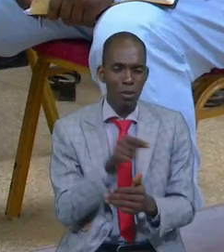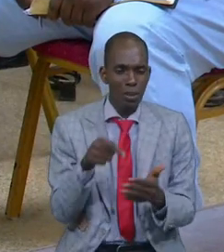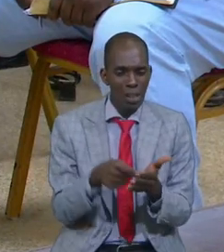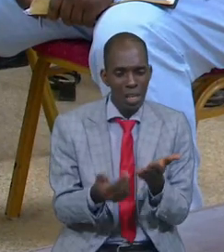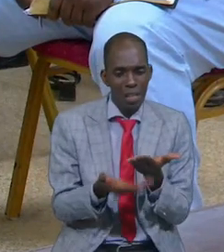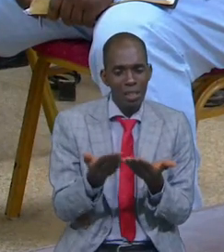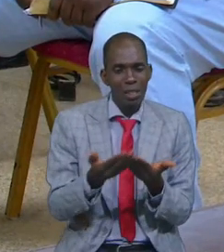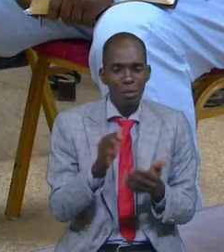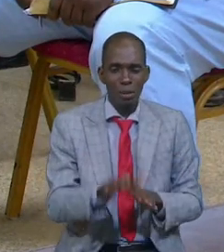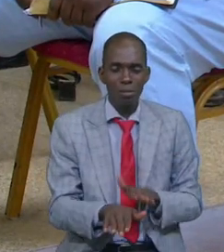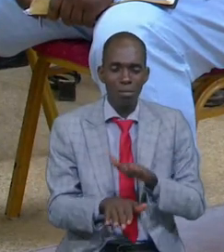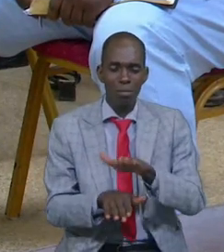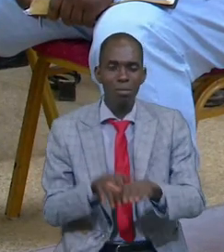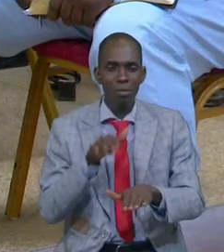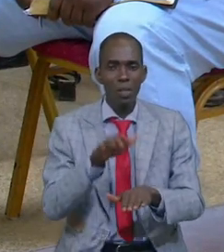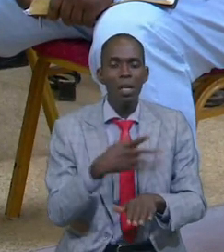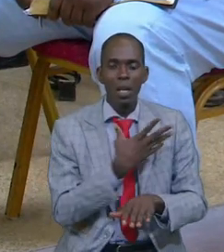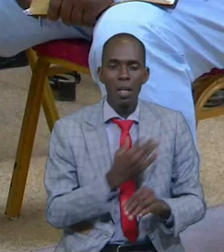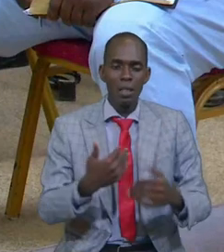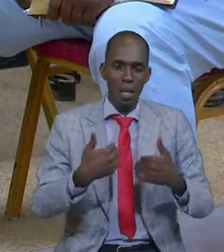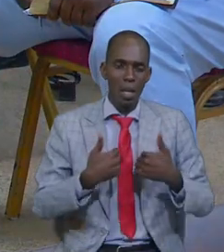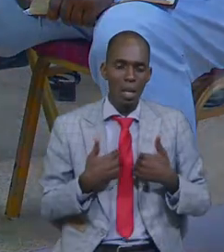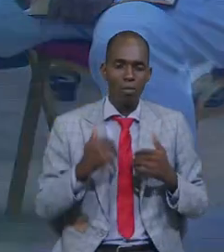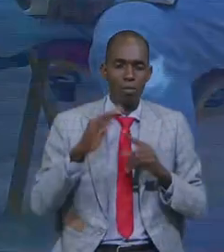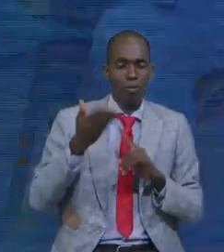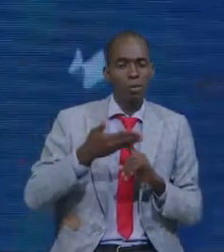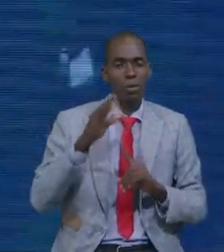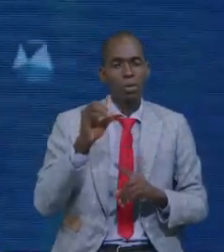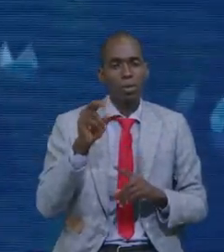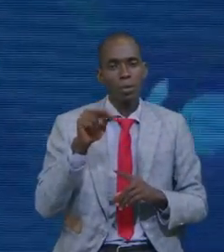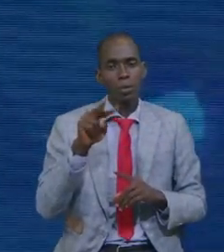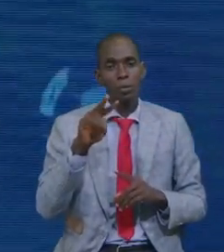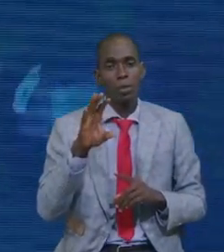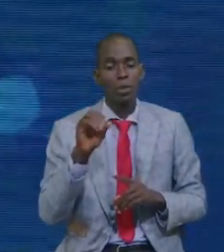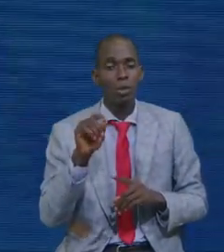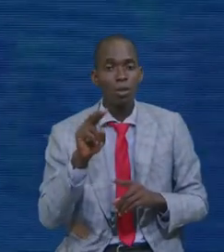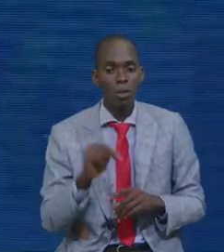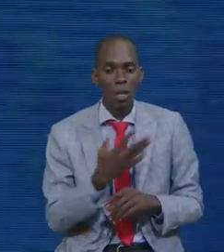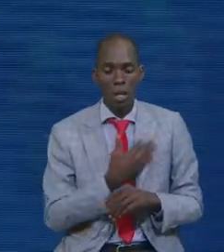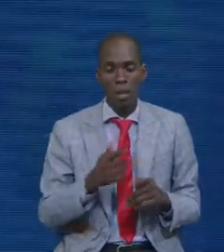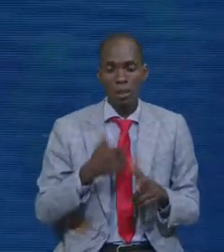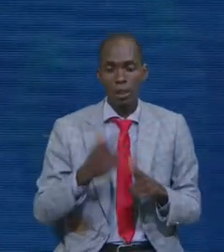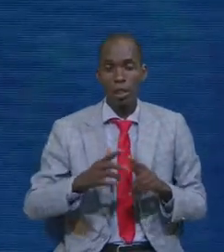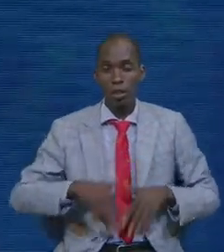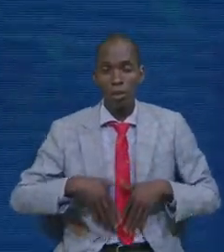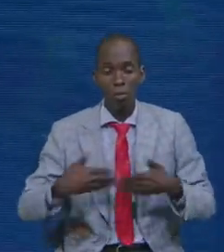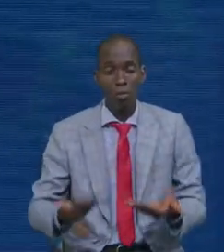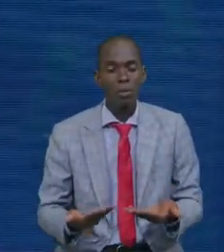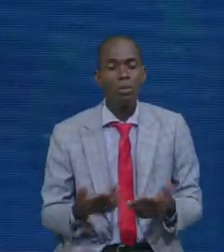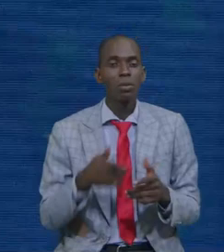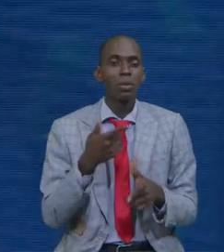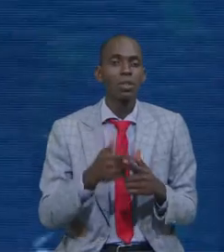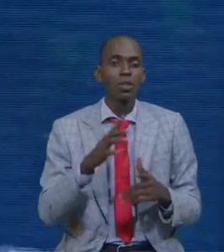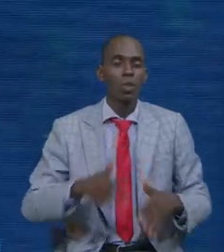and have conviction and then have confession, your life will turn around for